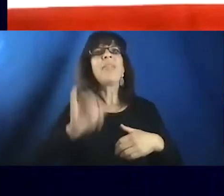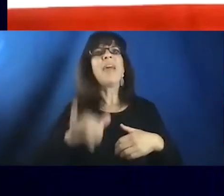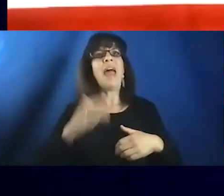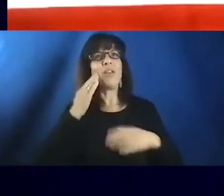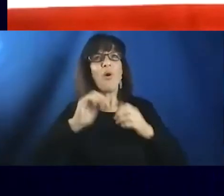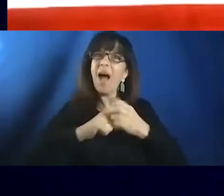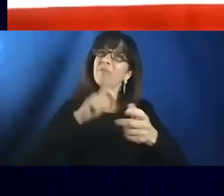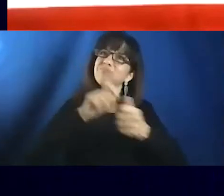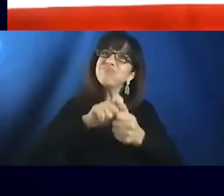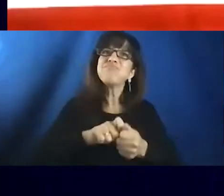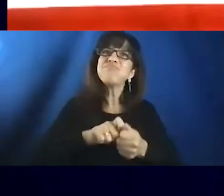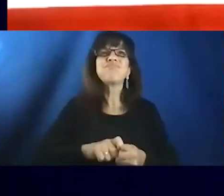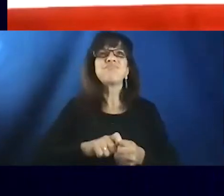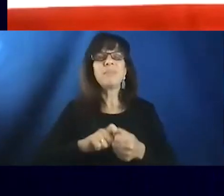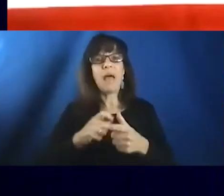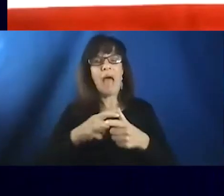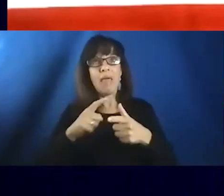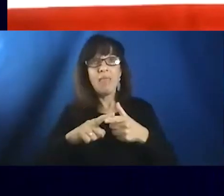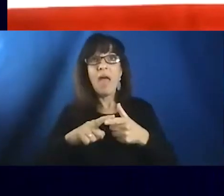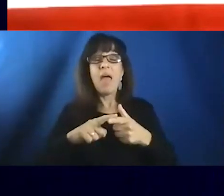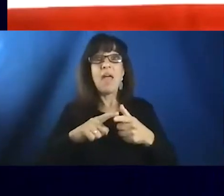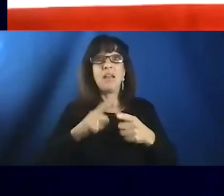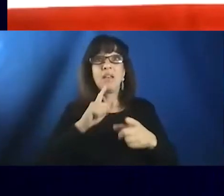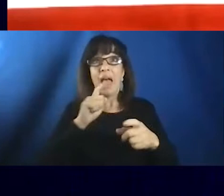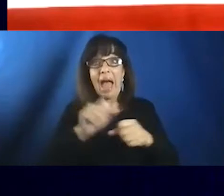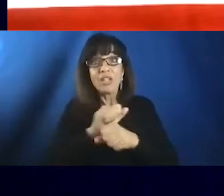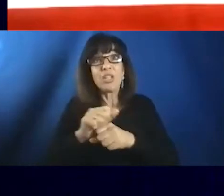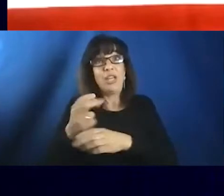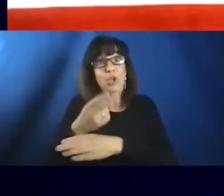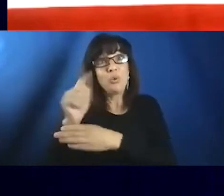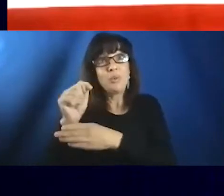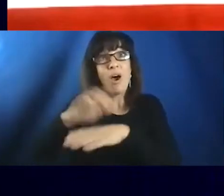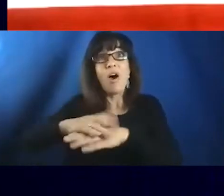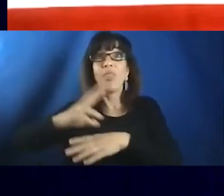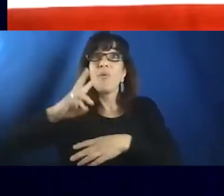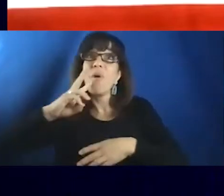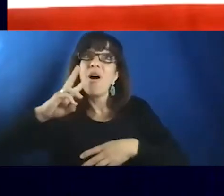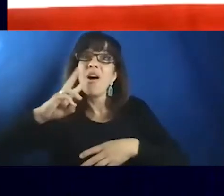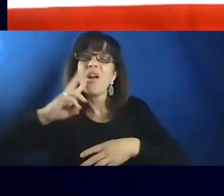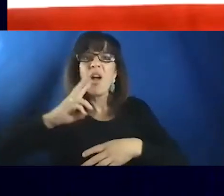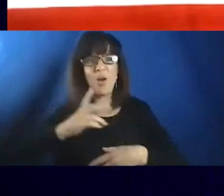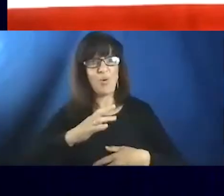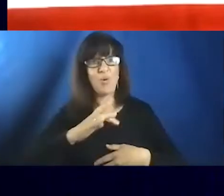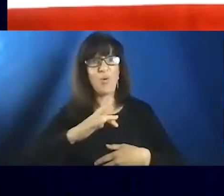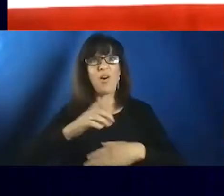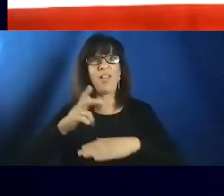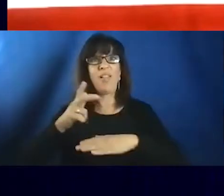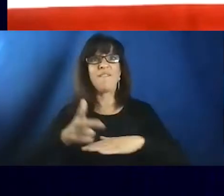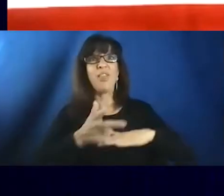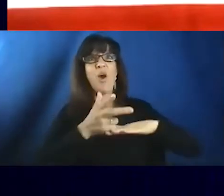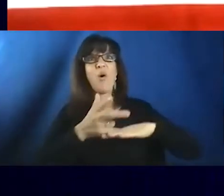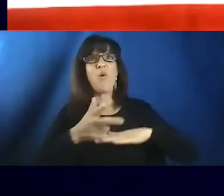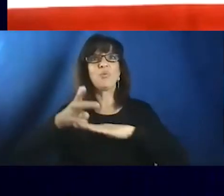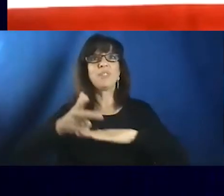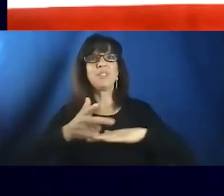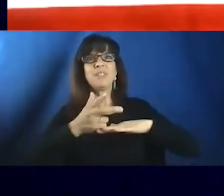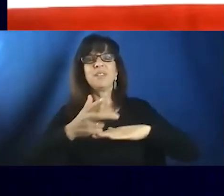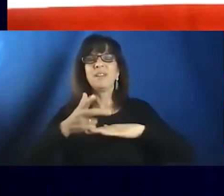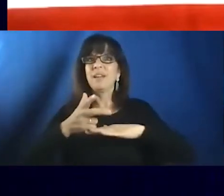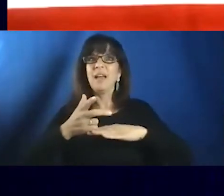And then once you get it out on the water, it was really cool to actually see it float and work